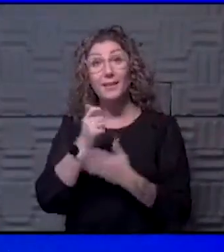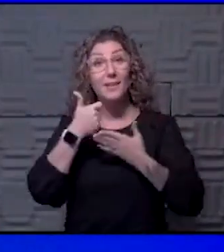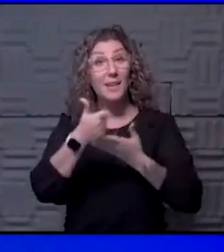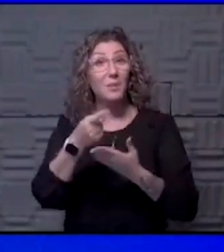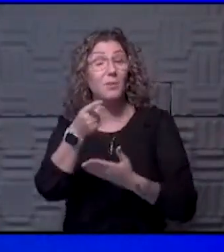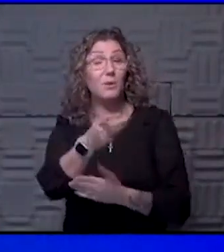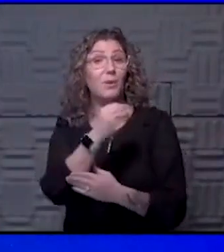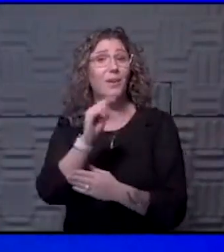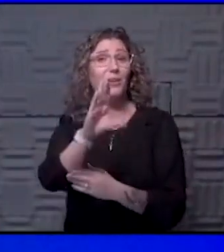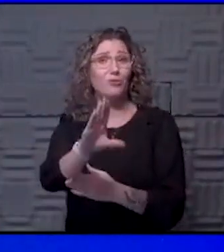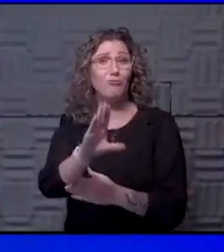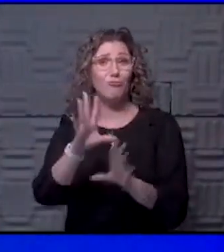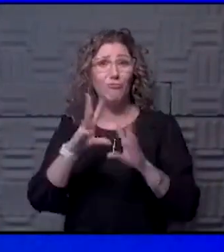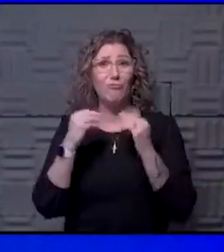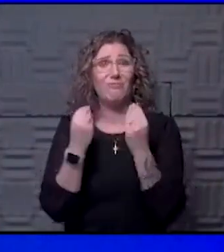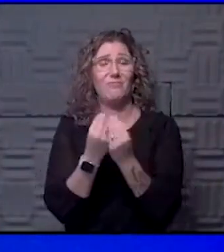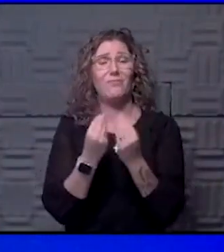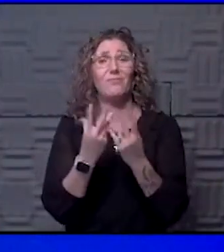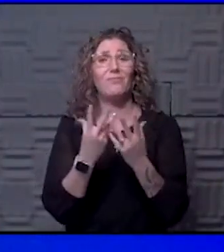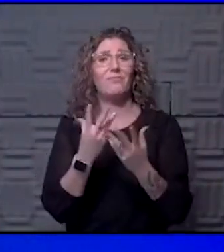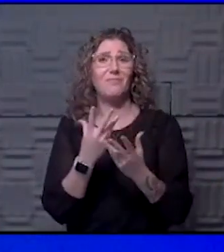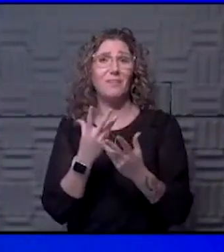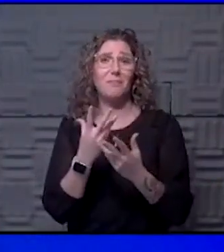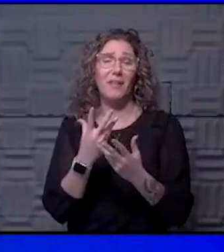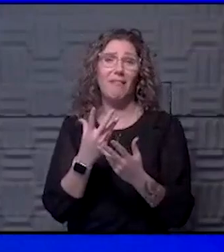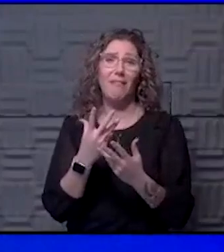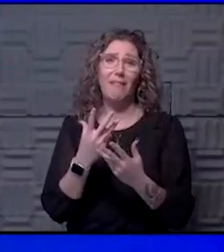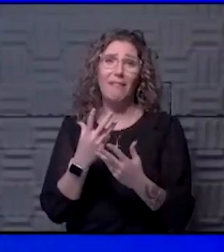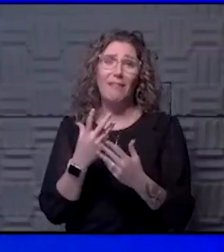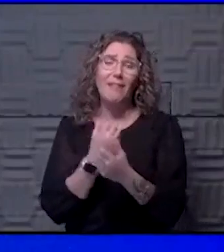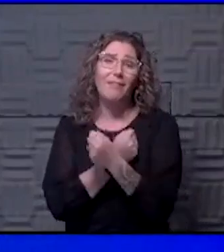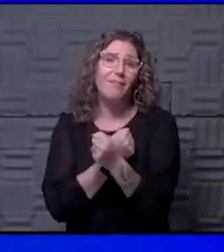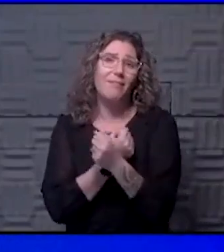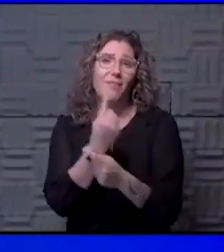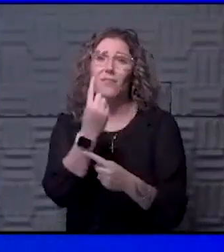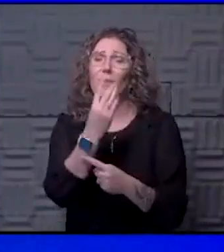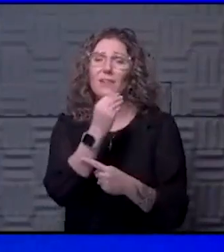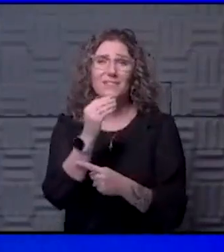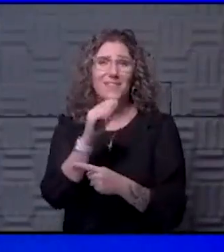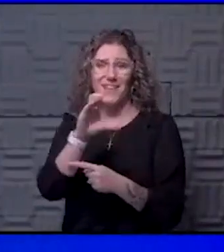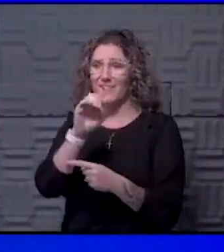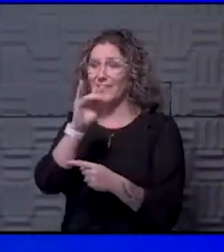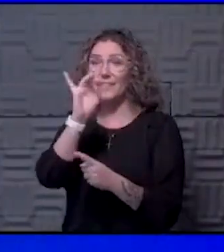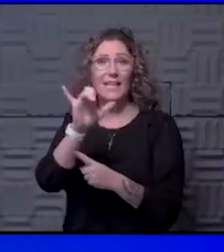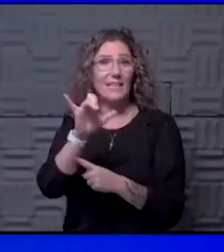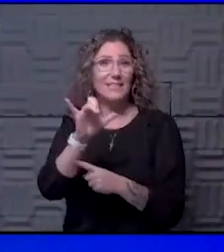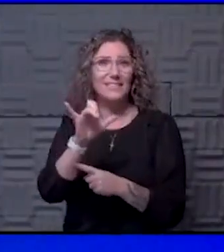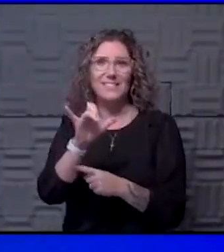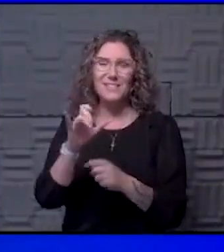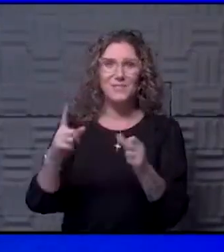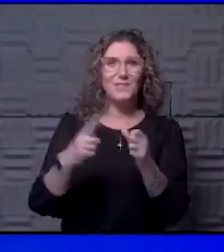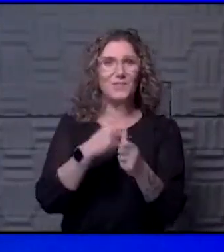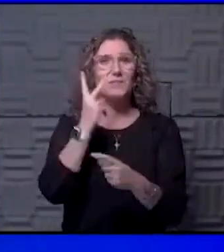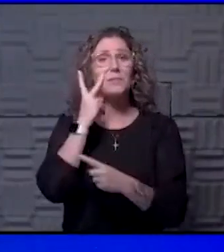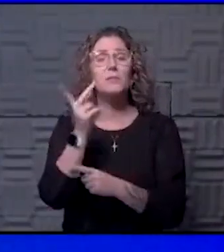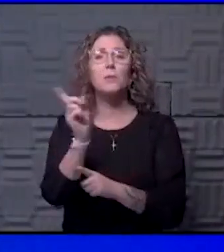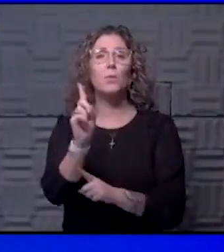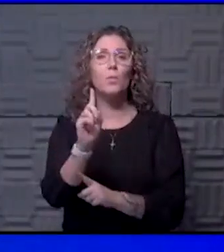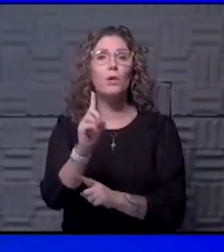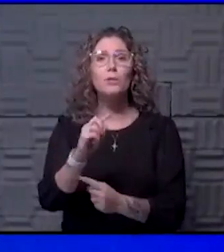you and your loved ones with the disease. And Casey is on the front lines in that acute process where you are severely